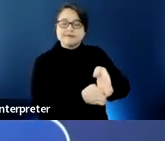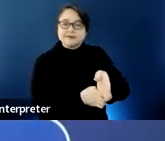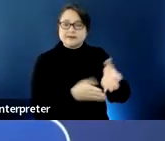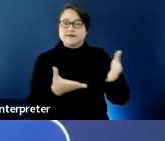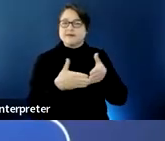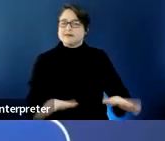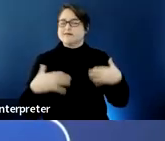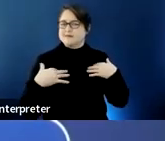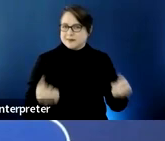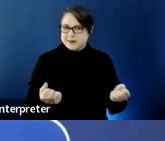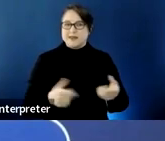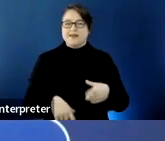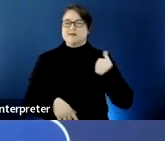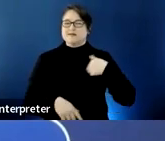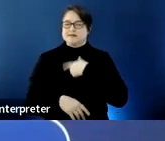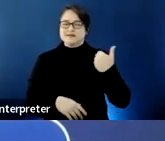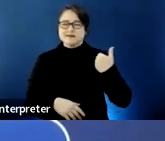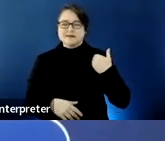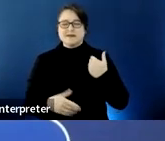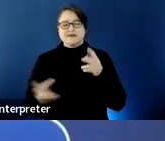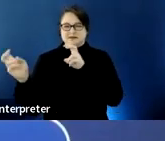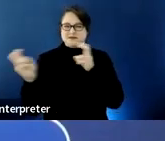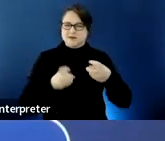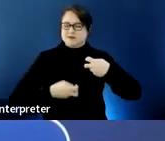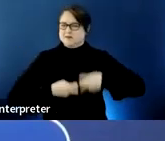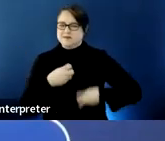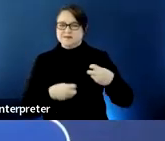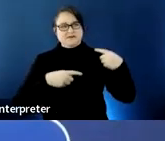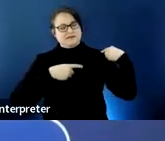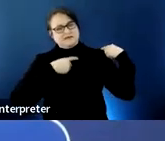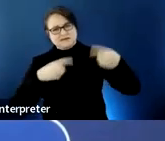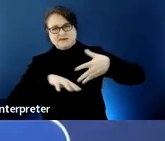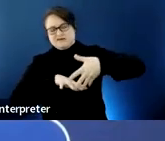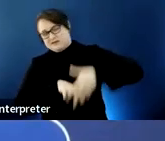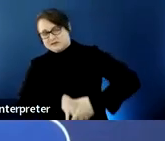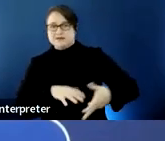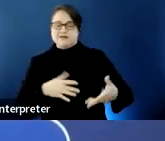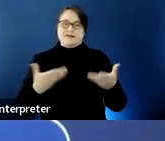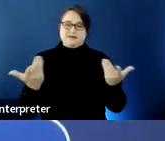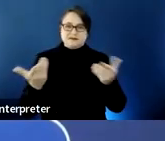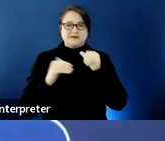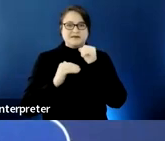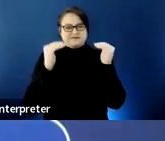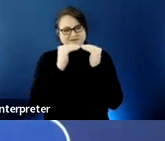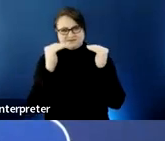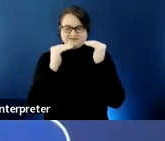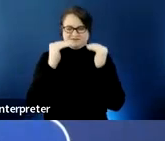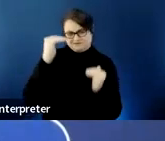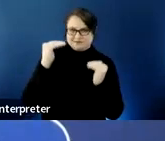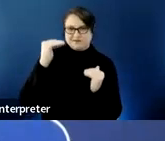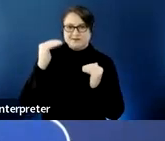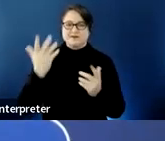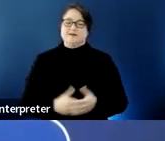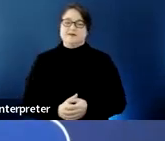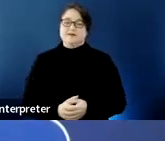health disparities and to produce innovative public health interventions. As leaders in public health, I encourage you to consider how you